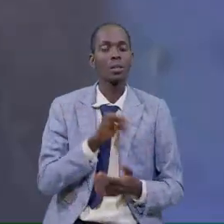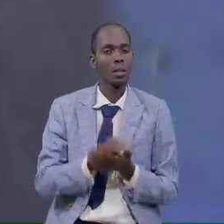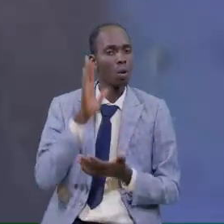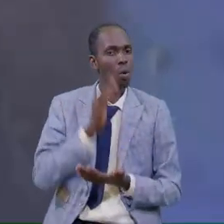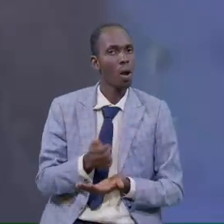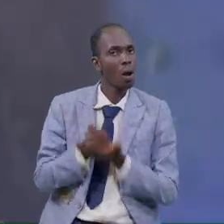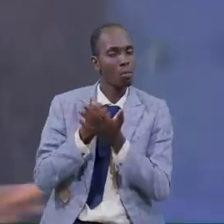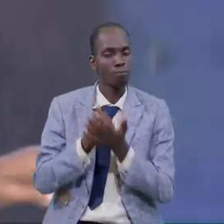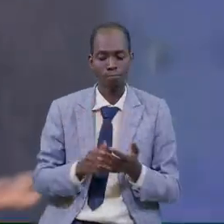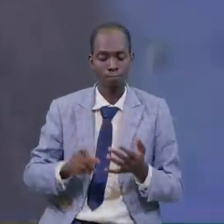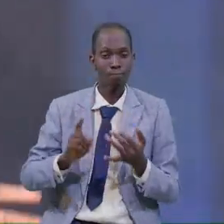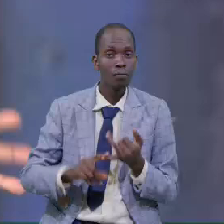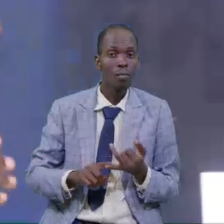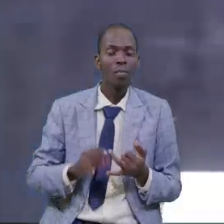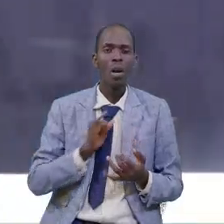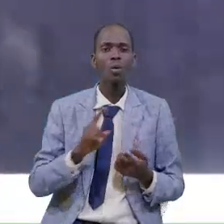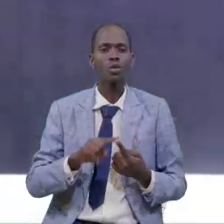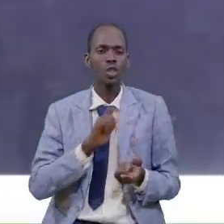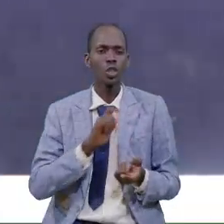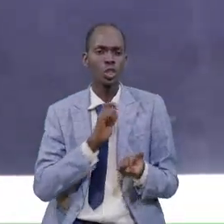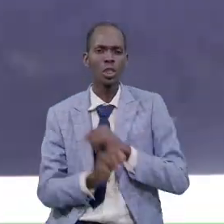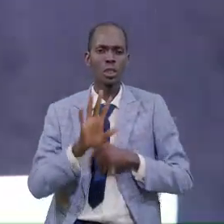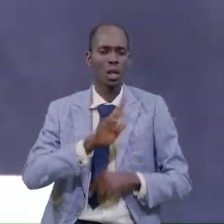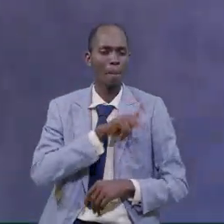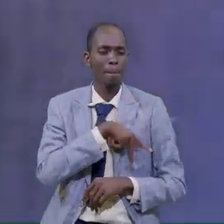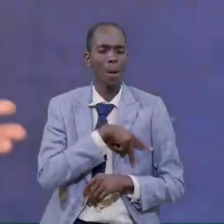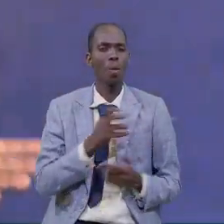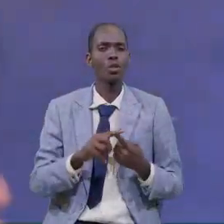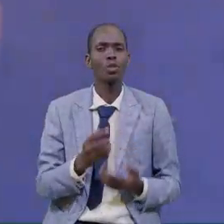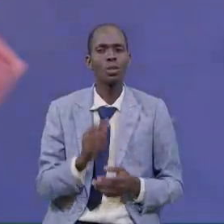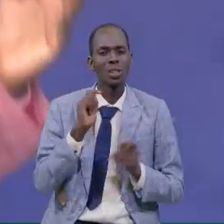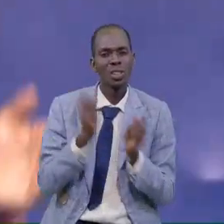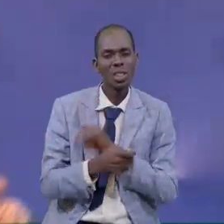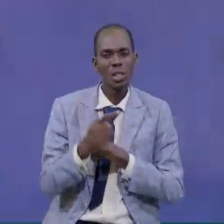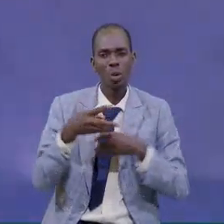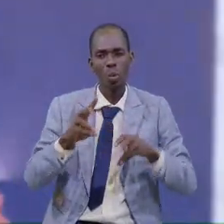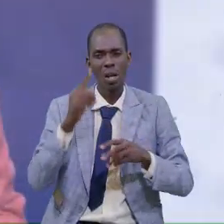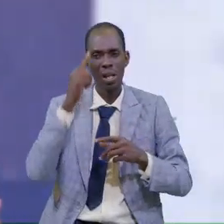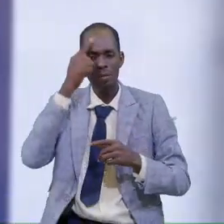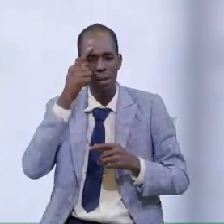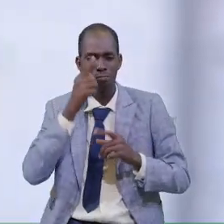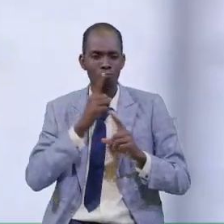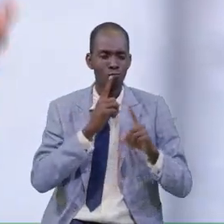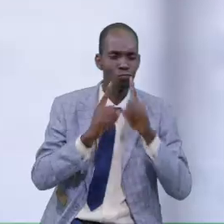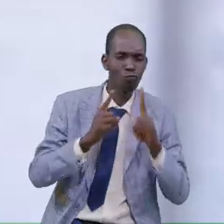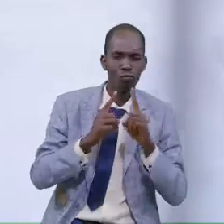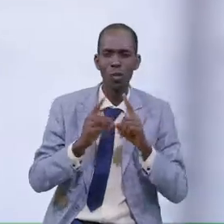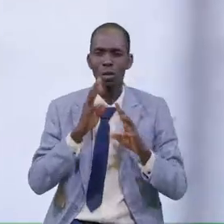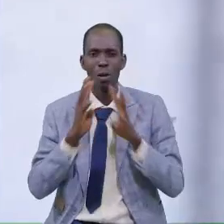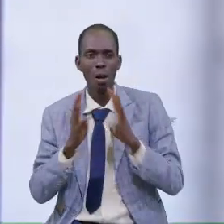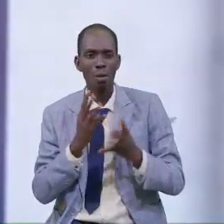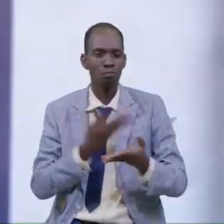their personality. I want to change the way they think, and the way they talk, and the way they walk, and the way they live on earth. That's